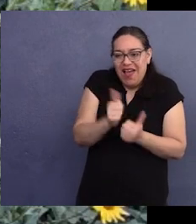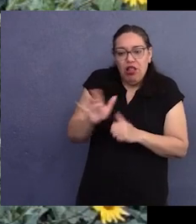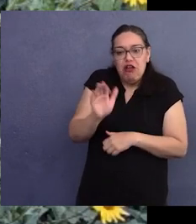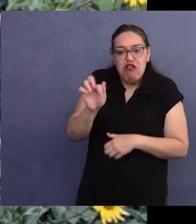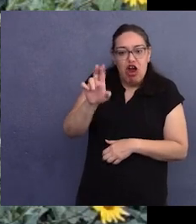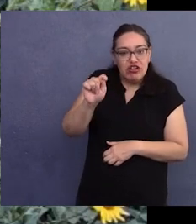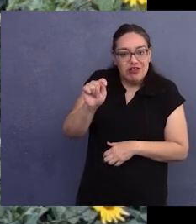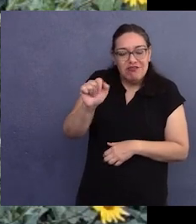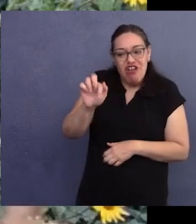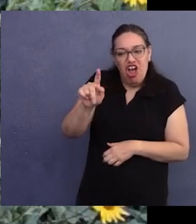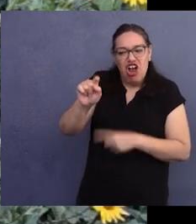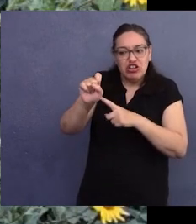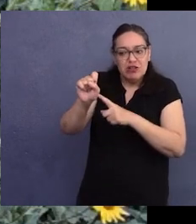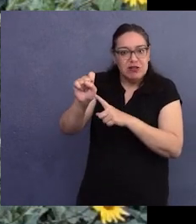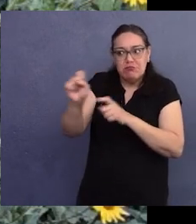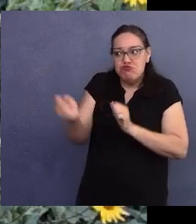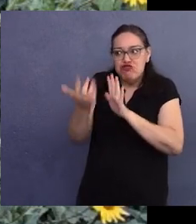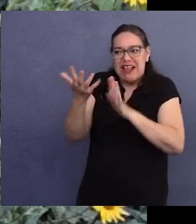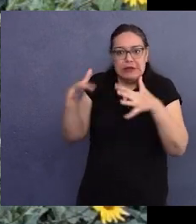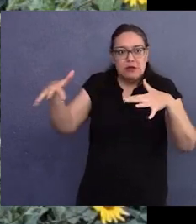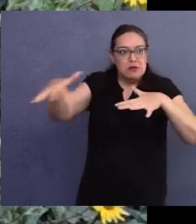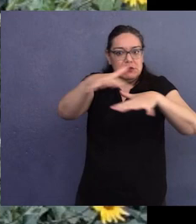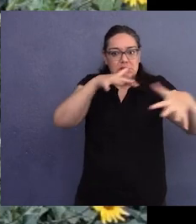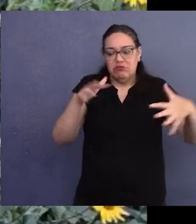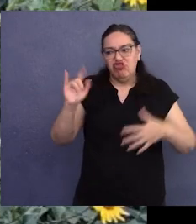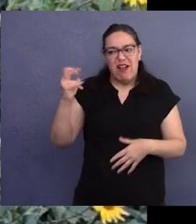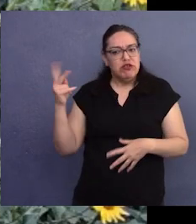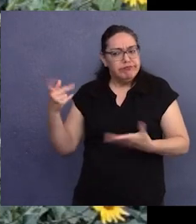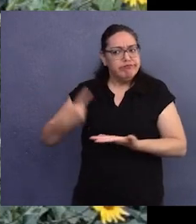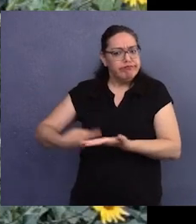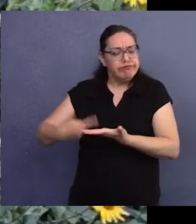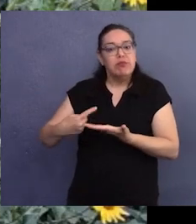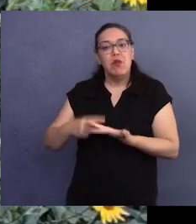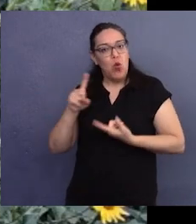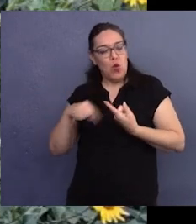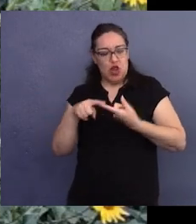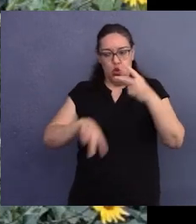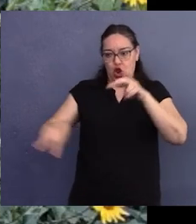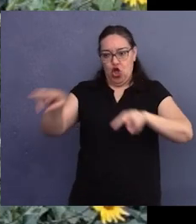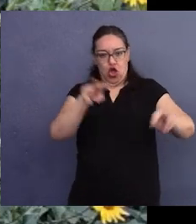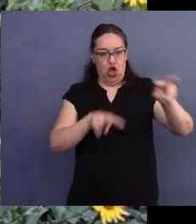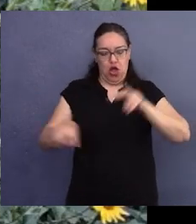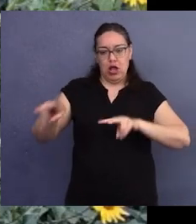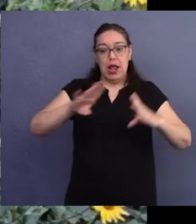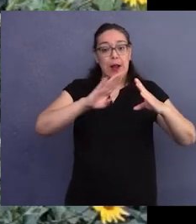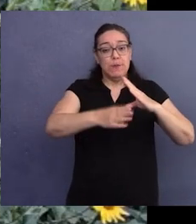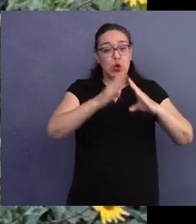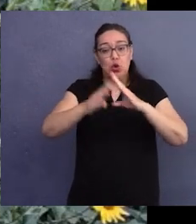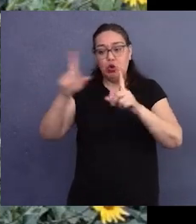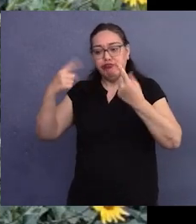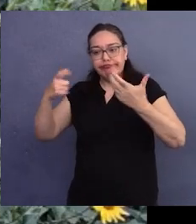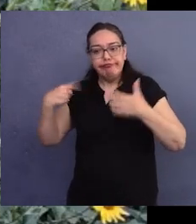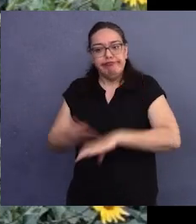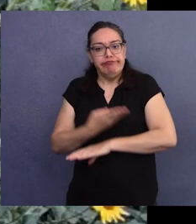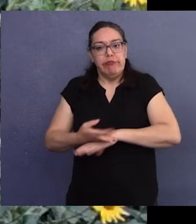presence. And, you know, Jennifer and I have had discussions about this, and it's, you know, when you start looking at communities that have been revitalized and